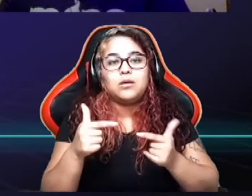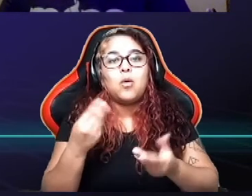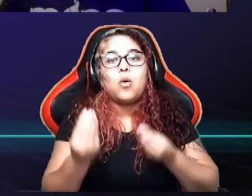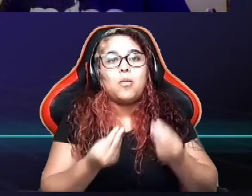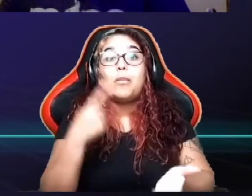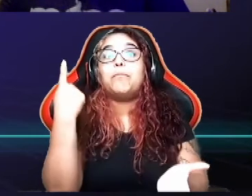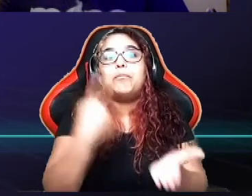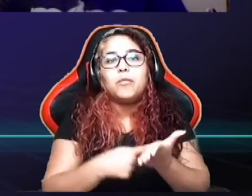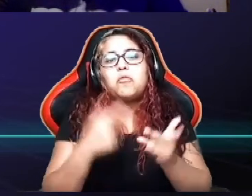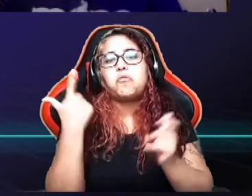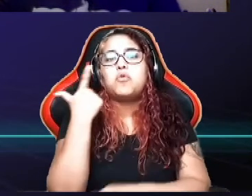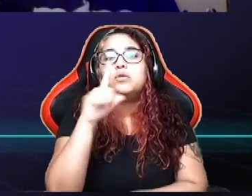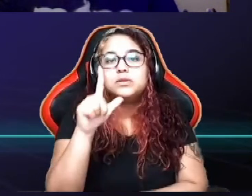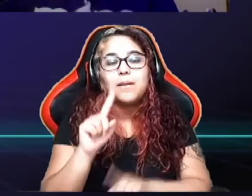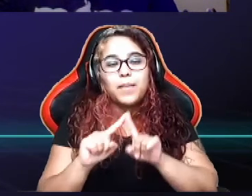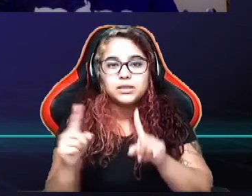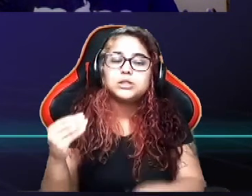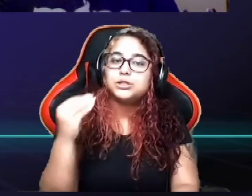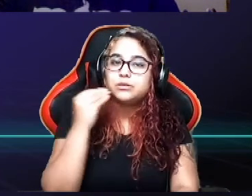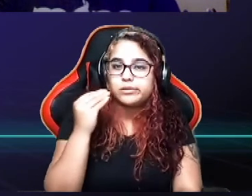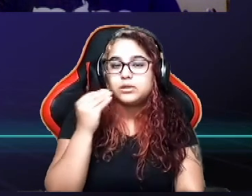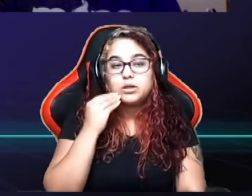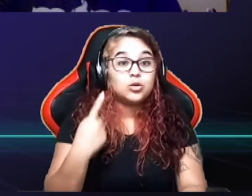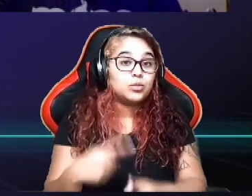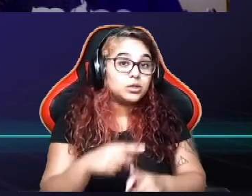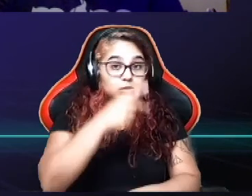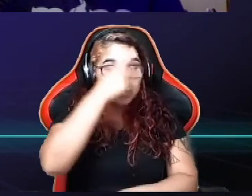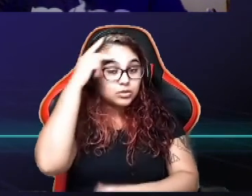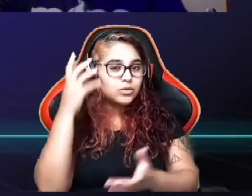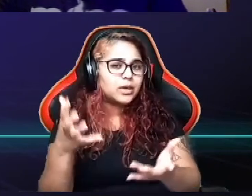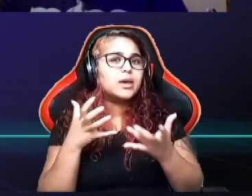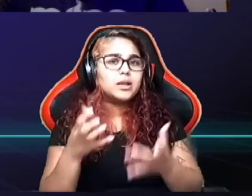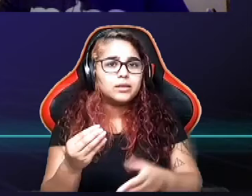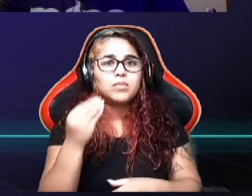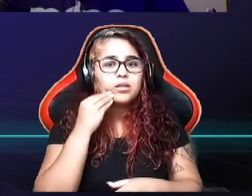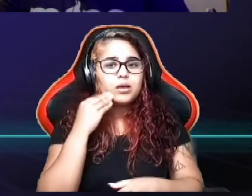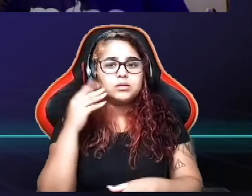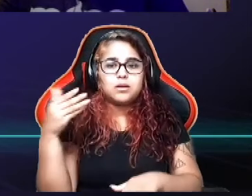that people will like it, will spend hours doing it,